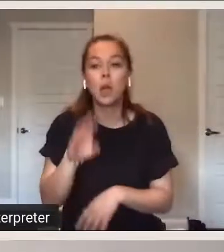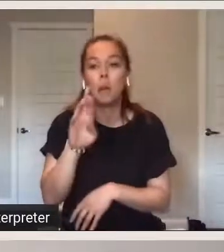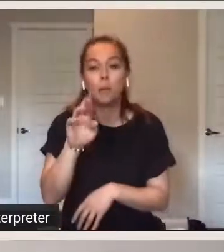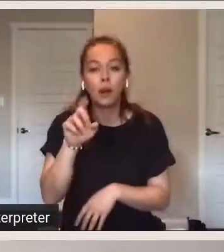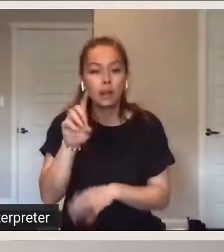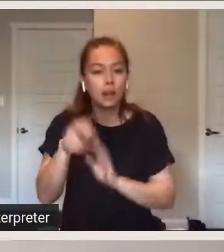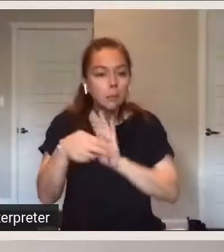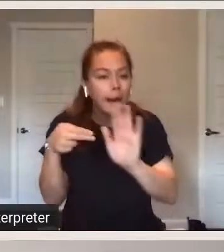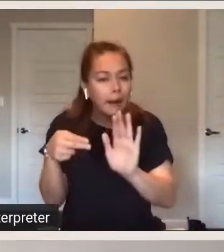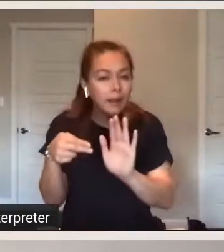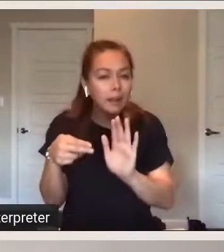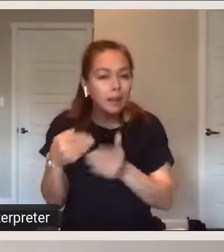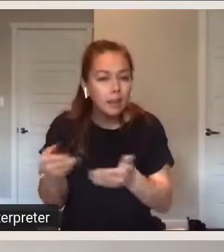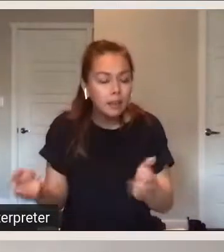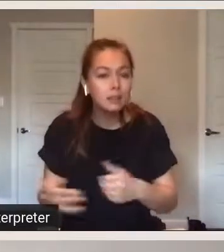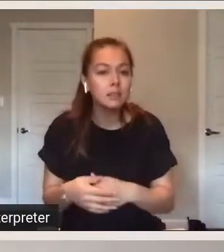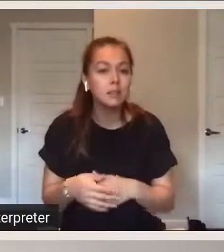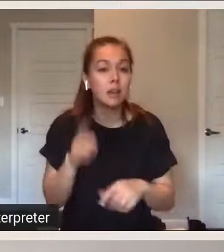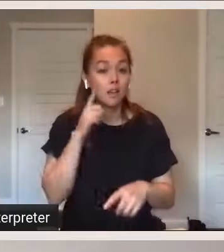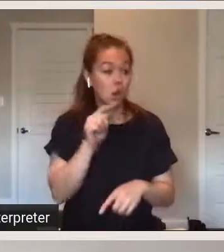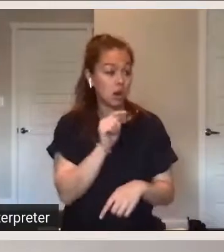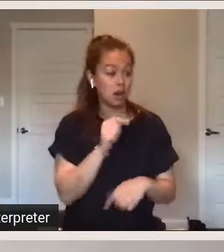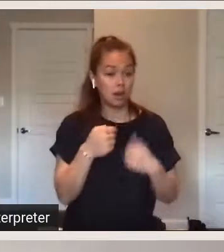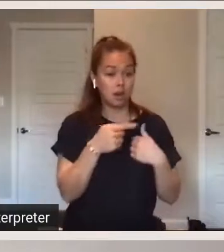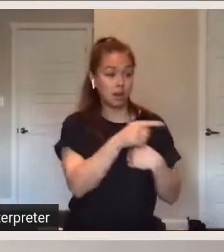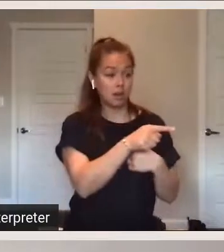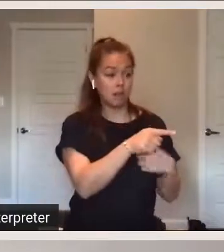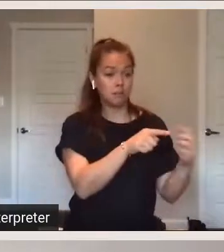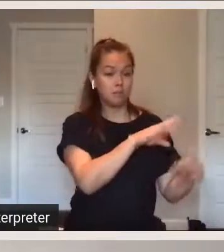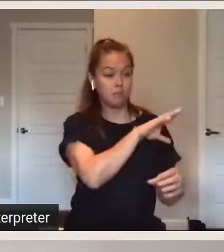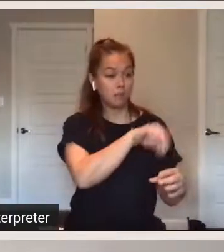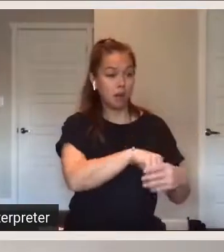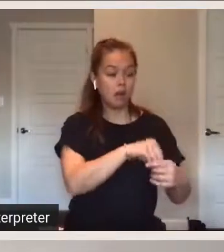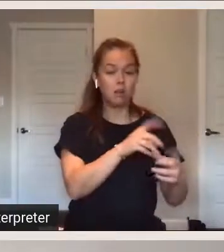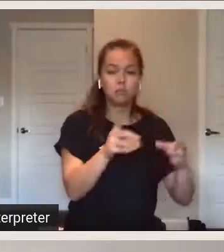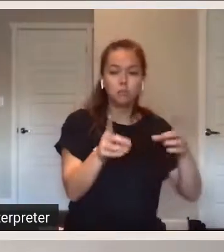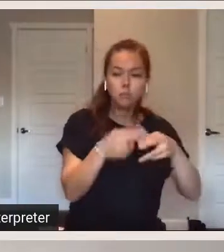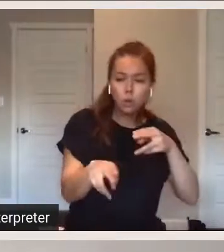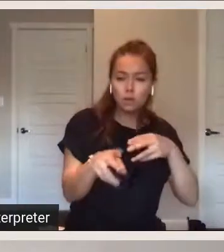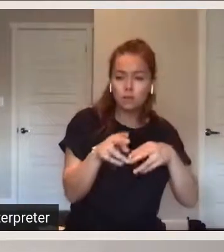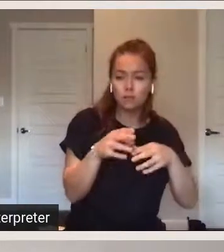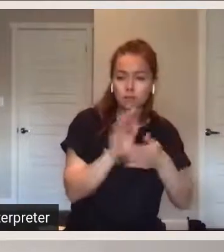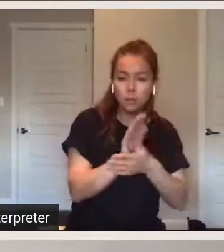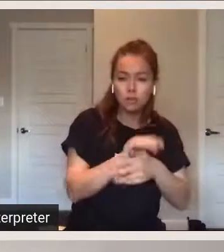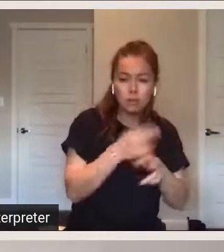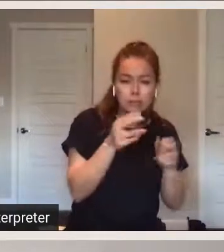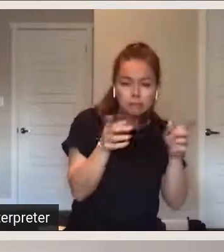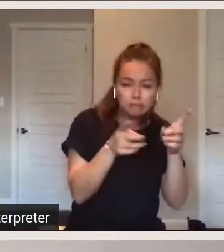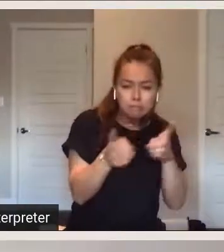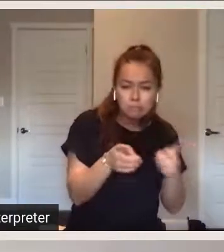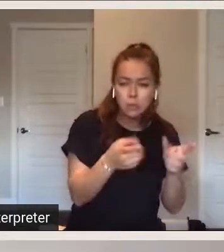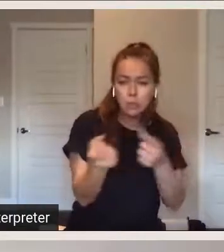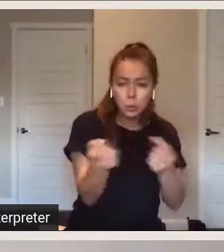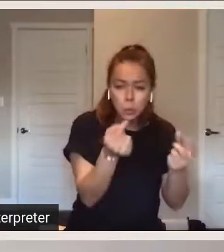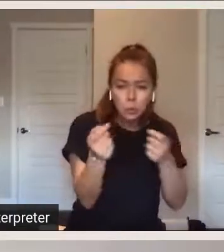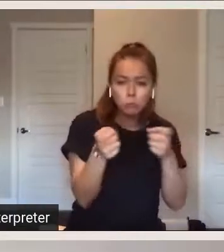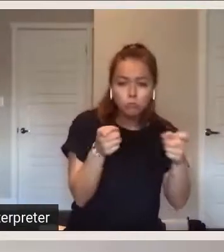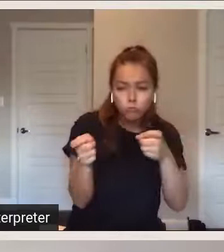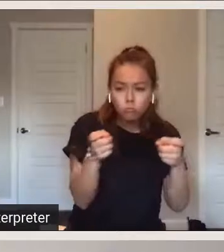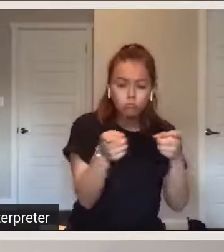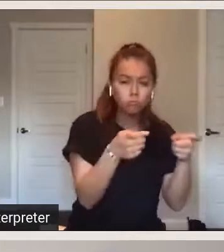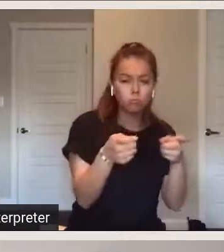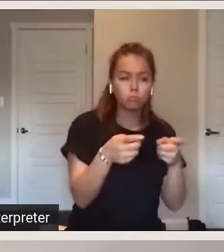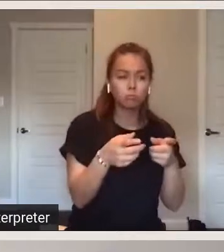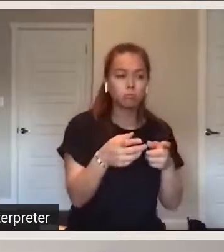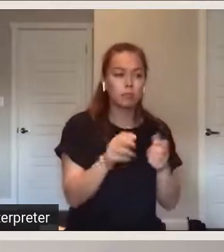him to take that step and, you know, to see his style sort of develop in his own way and find his own influences in the films that he watches.